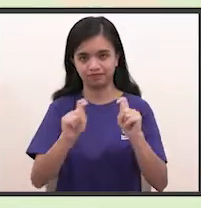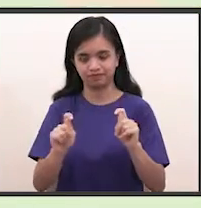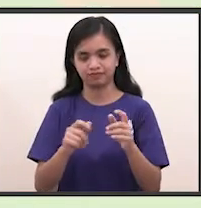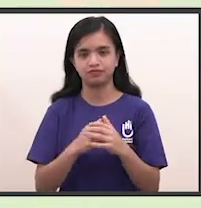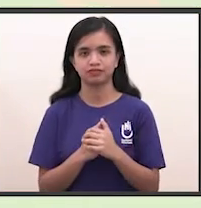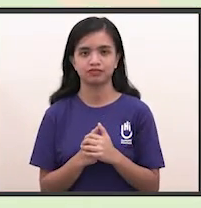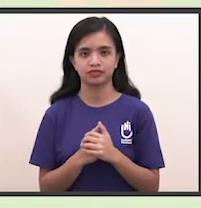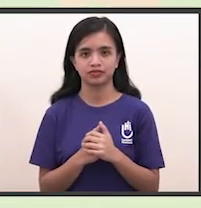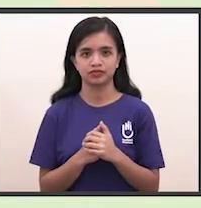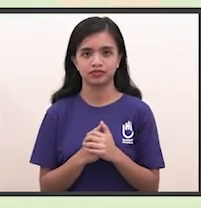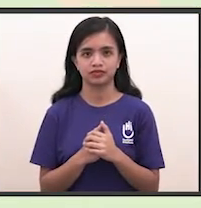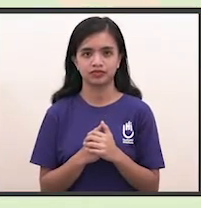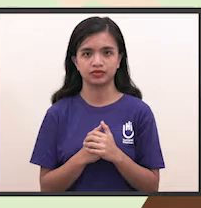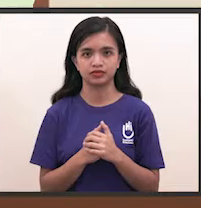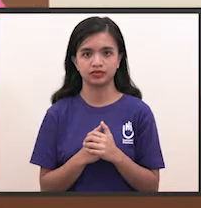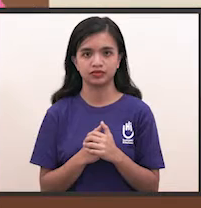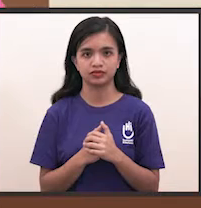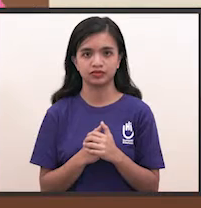disaster.